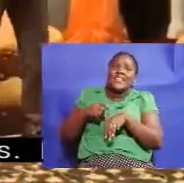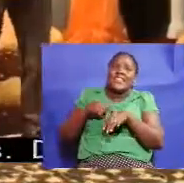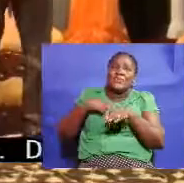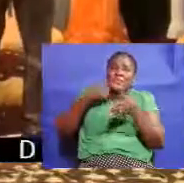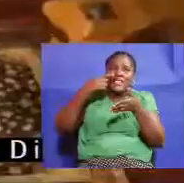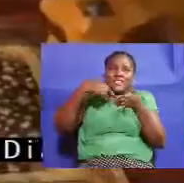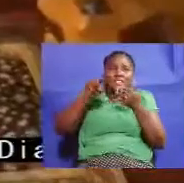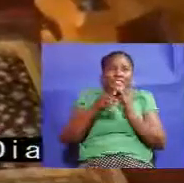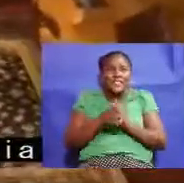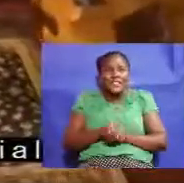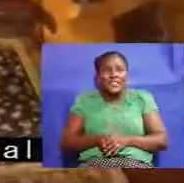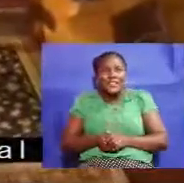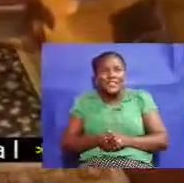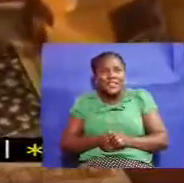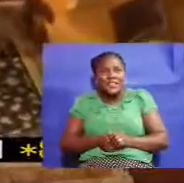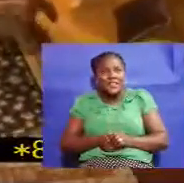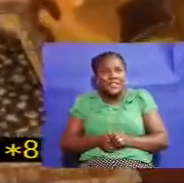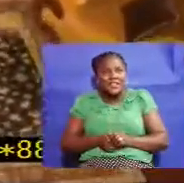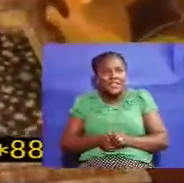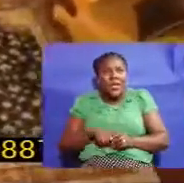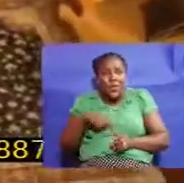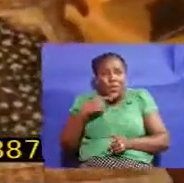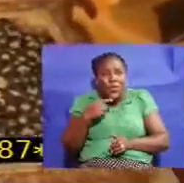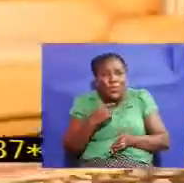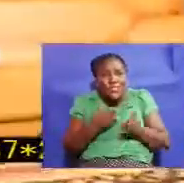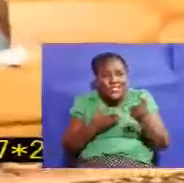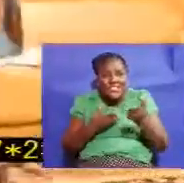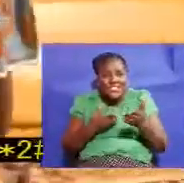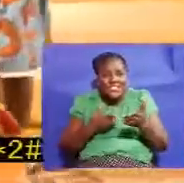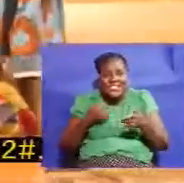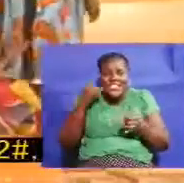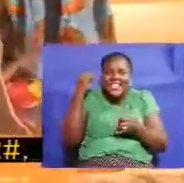us. I think that's her. Let me check who's at the door.